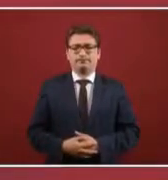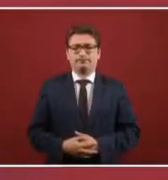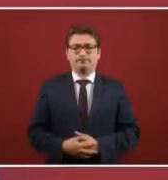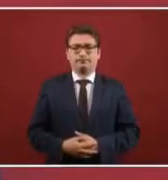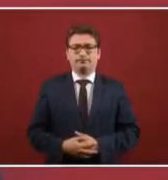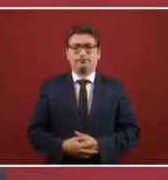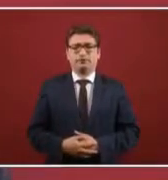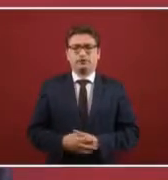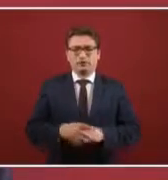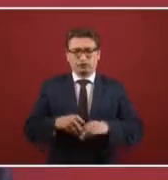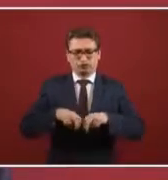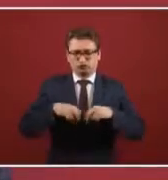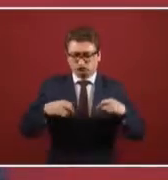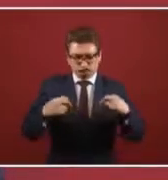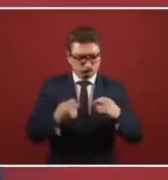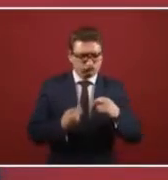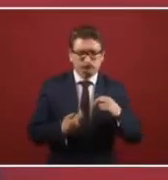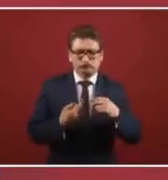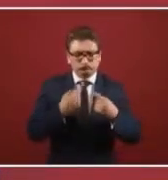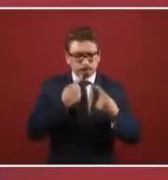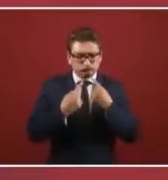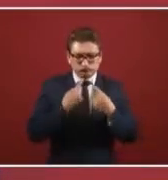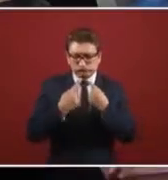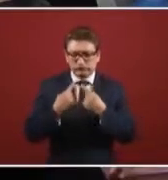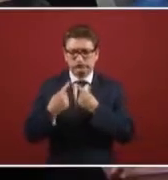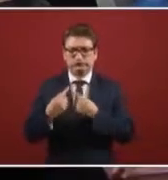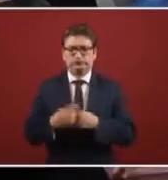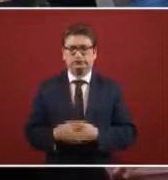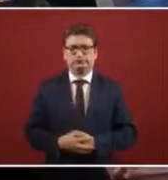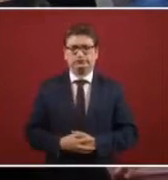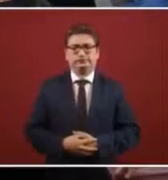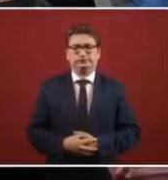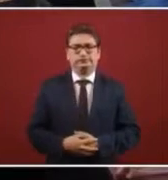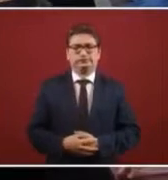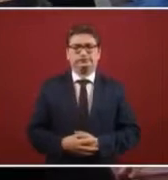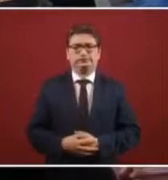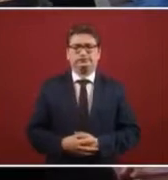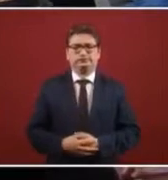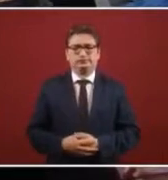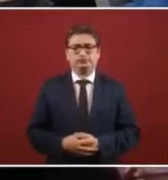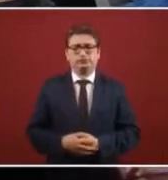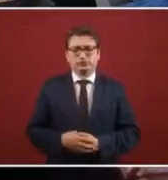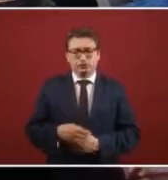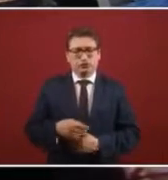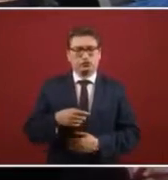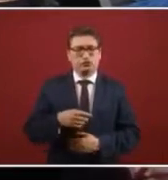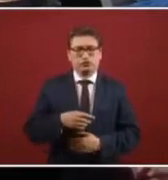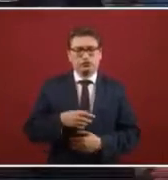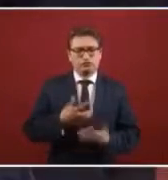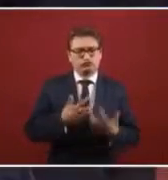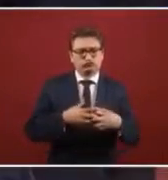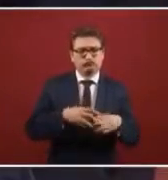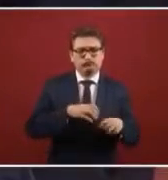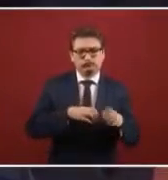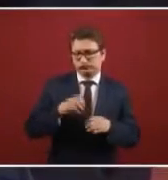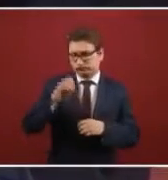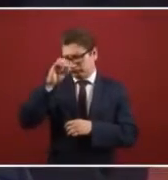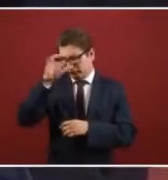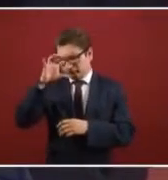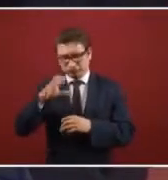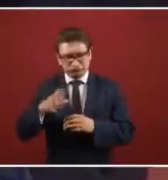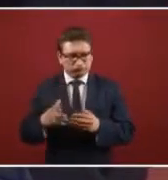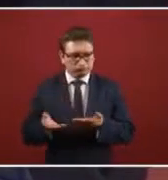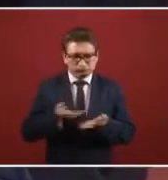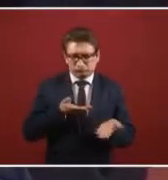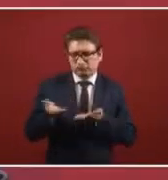establezca that una they mesa establish a table para buscar acuerdos to look for solutions